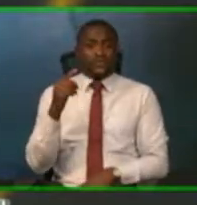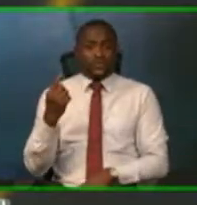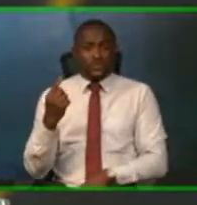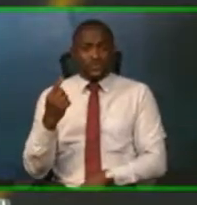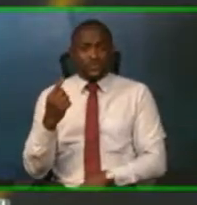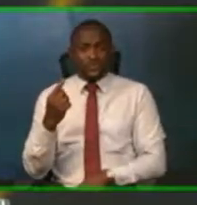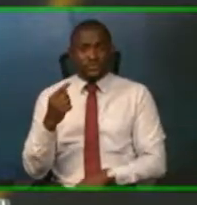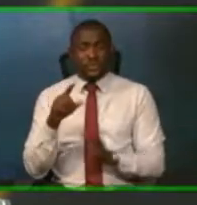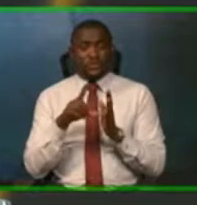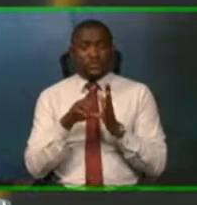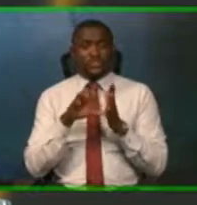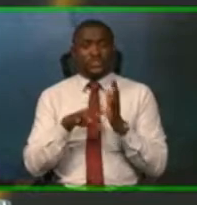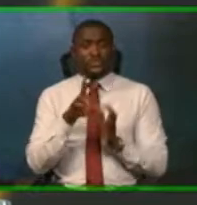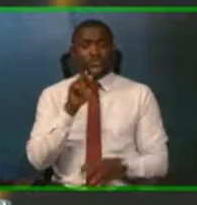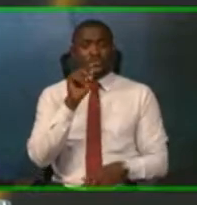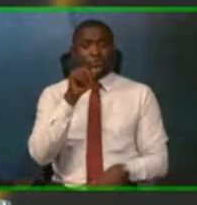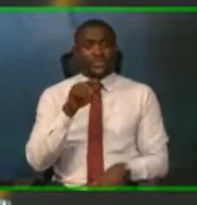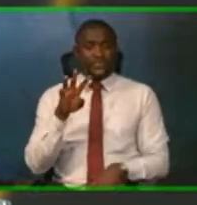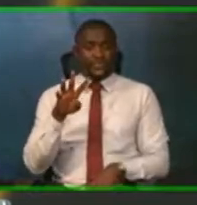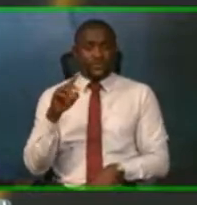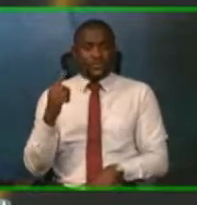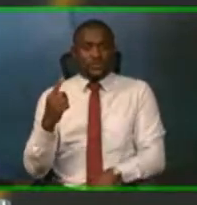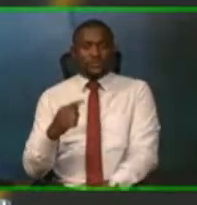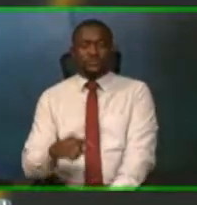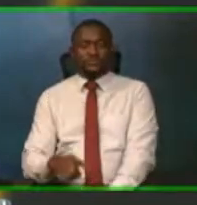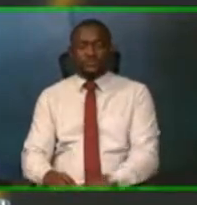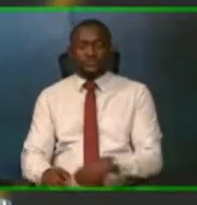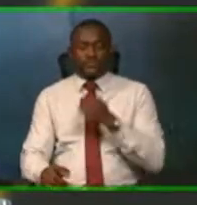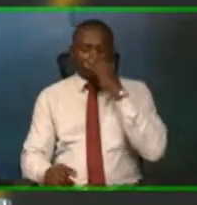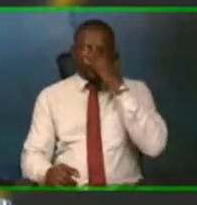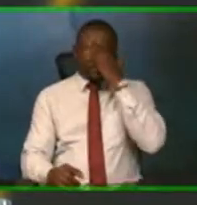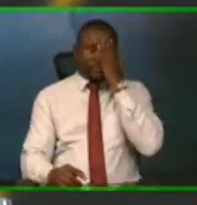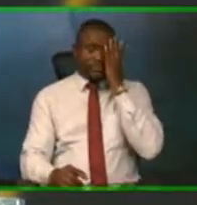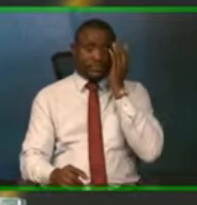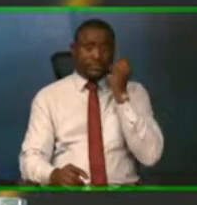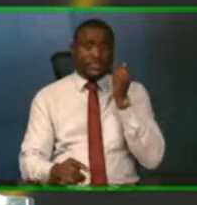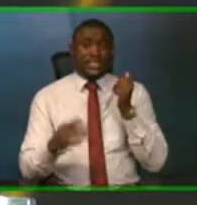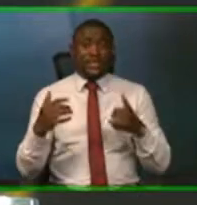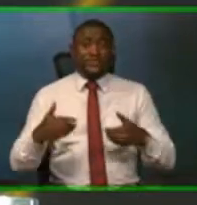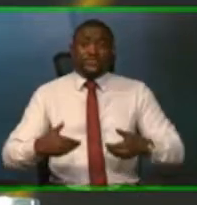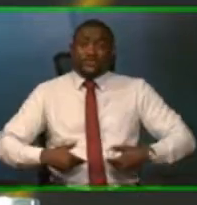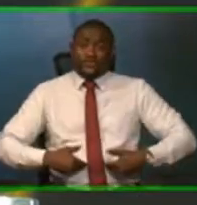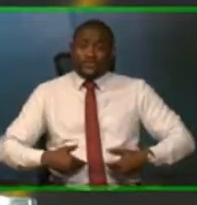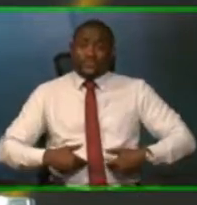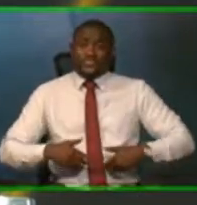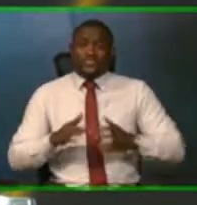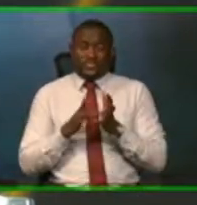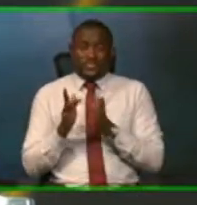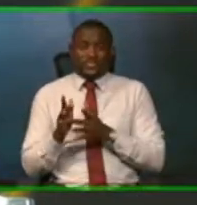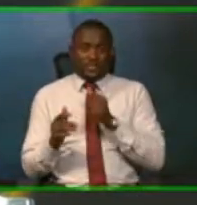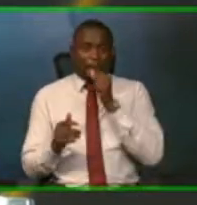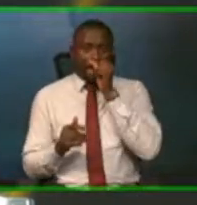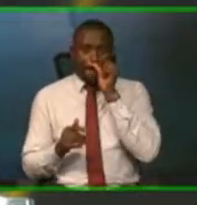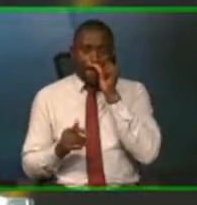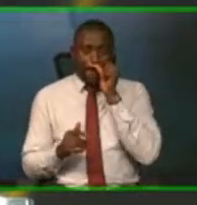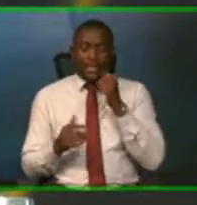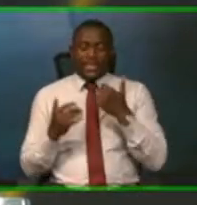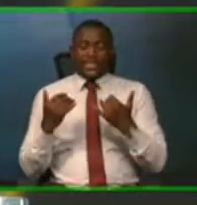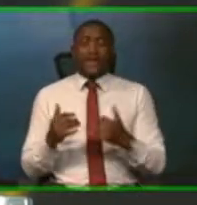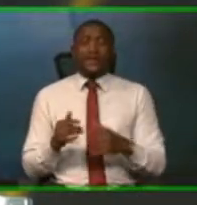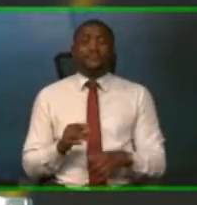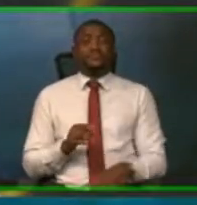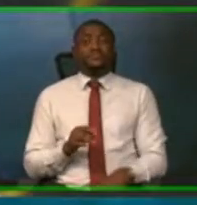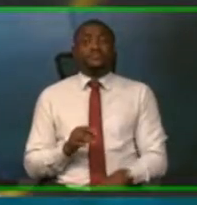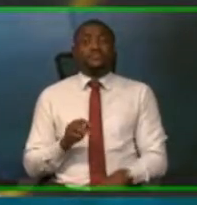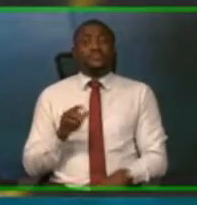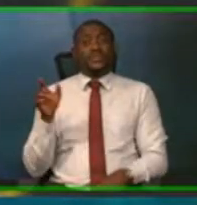2:41. It's a long reading. Please be patient. This is teenager Jesus now in the flesh. The Bible says, now his parents went